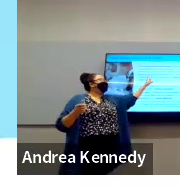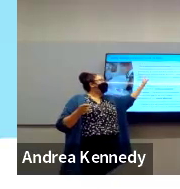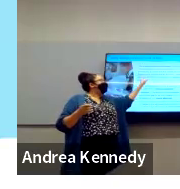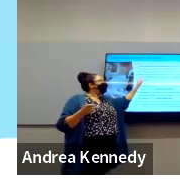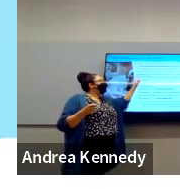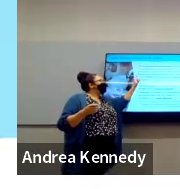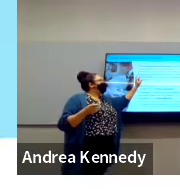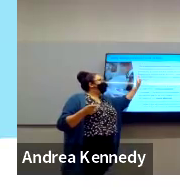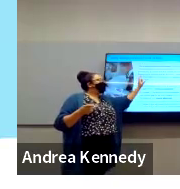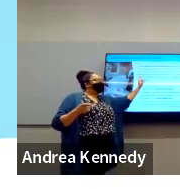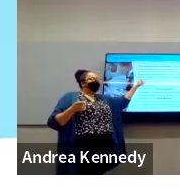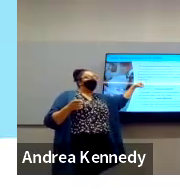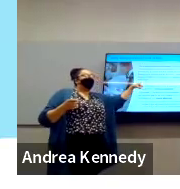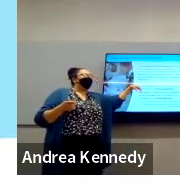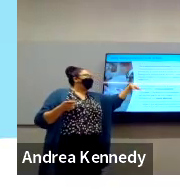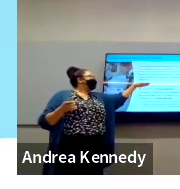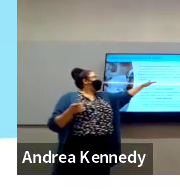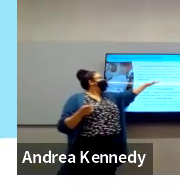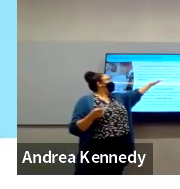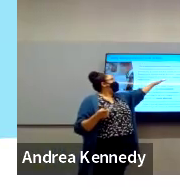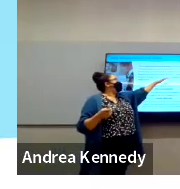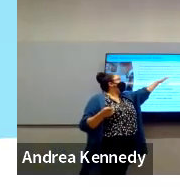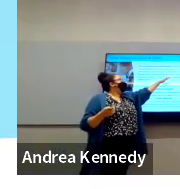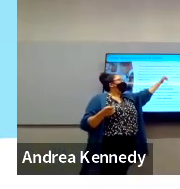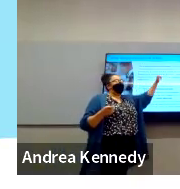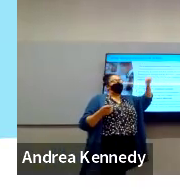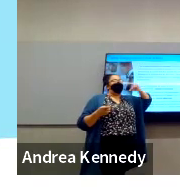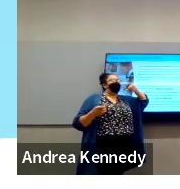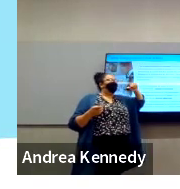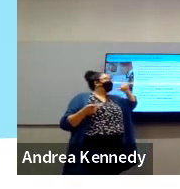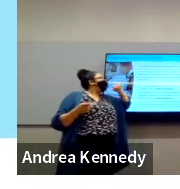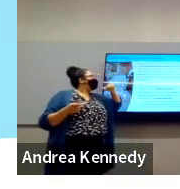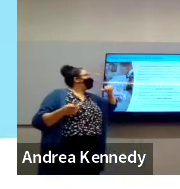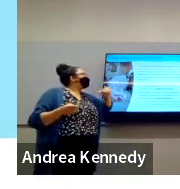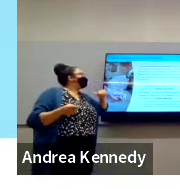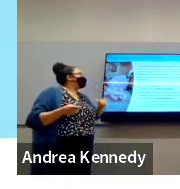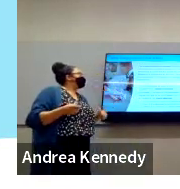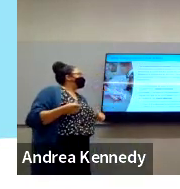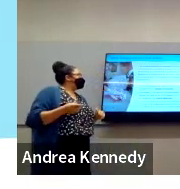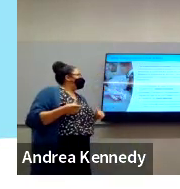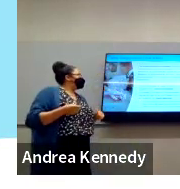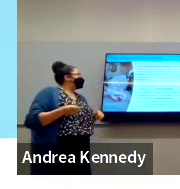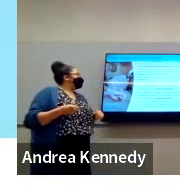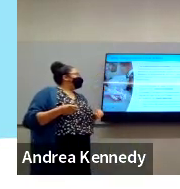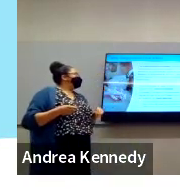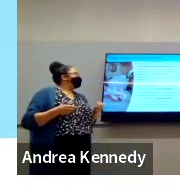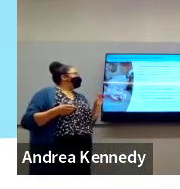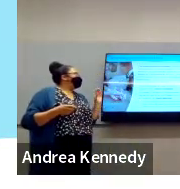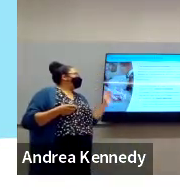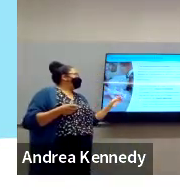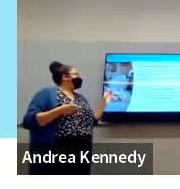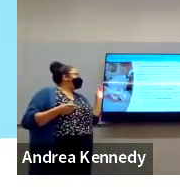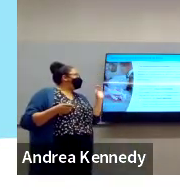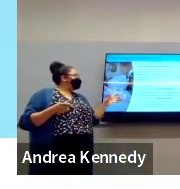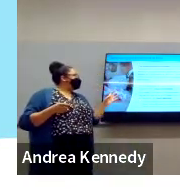going to be our look back year. And there's a little increase allowed for the landlord there. And it's